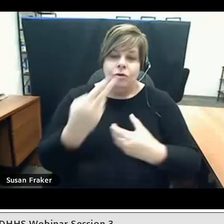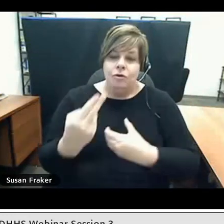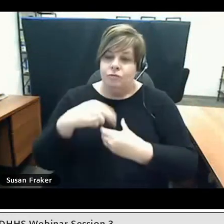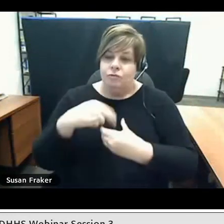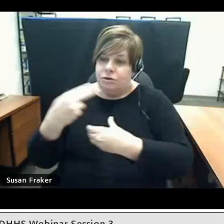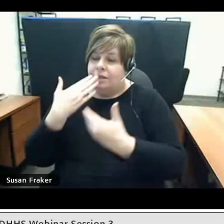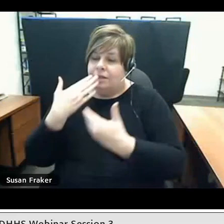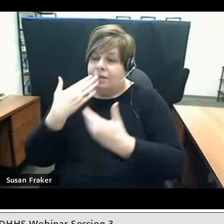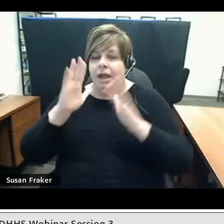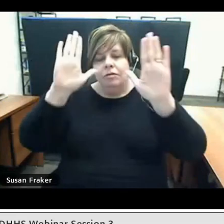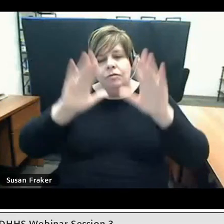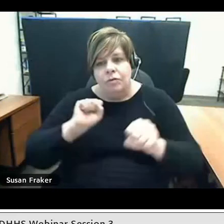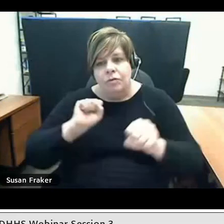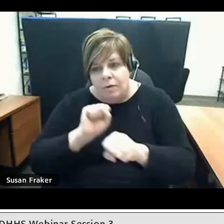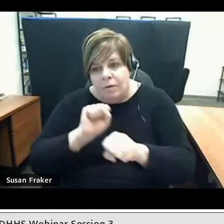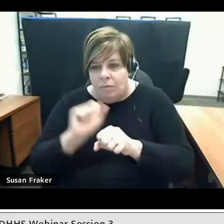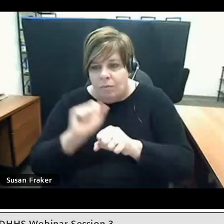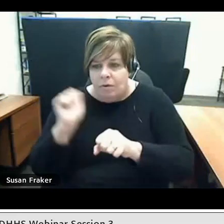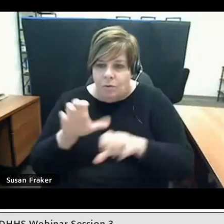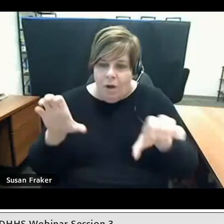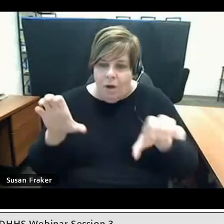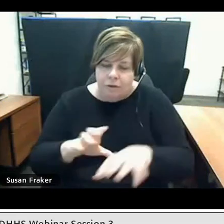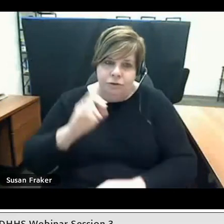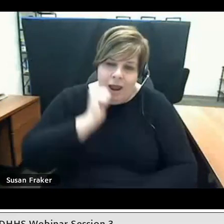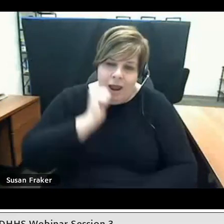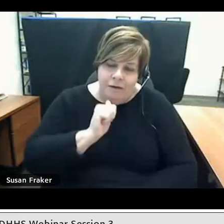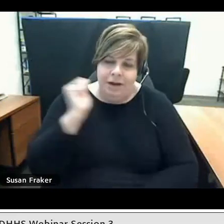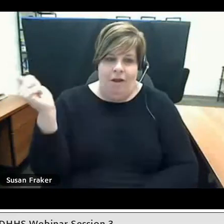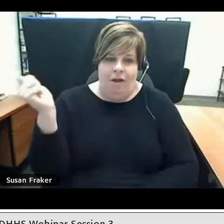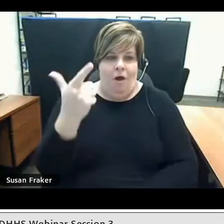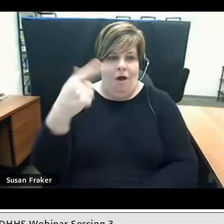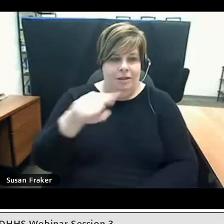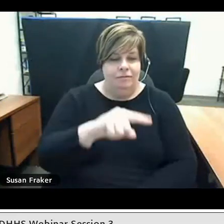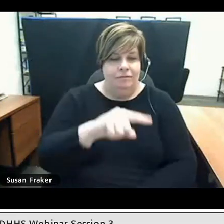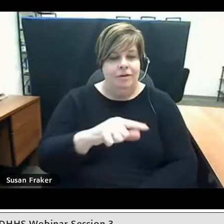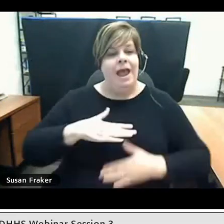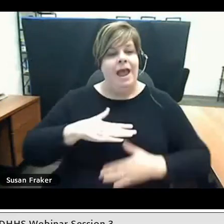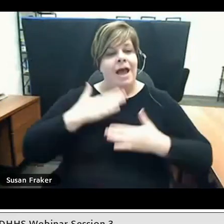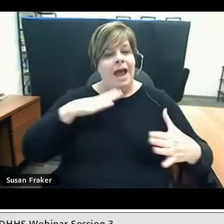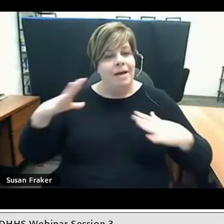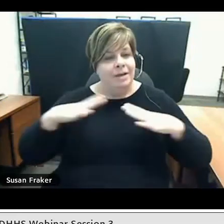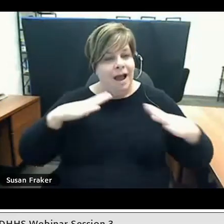that you do every day, all of you. Have a happy holiday season.